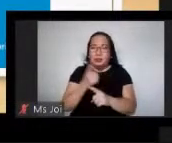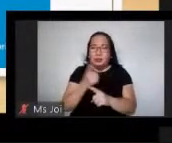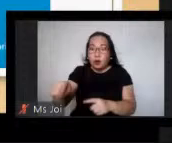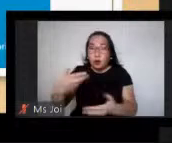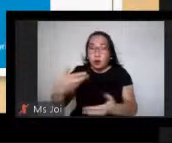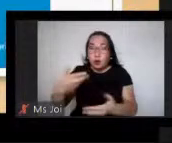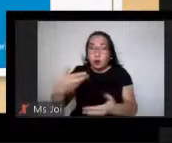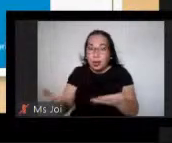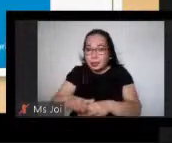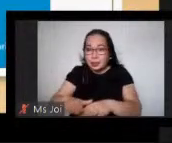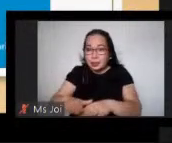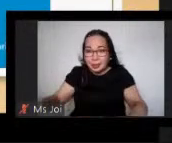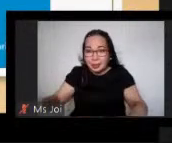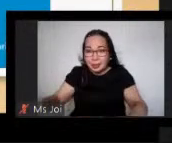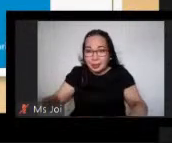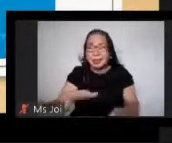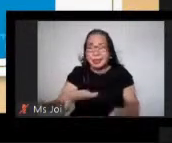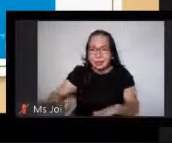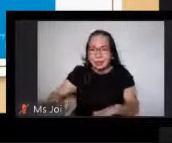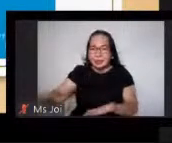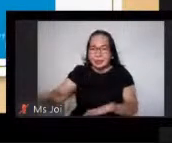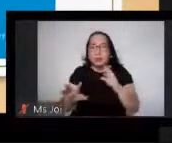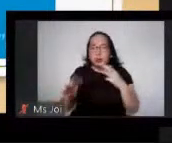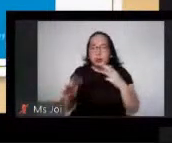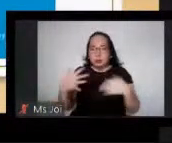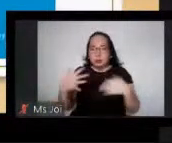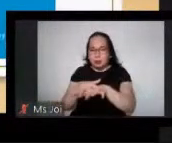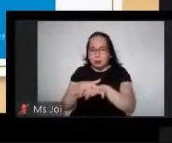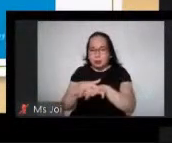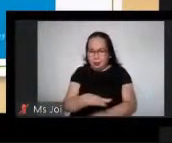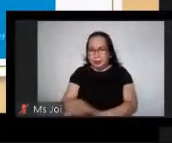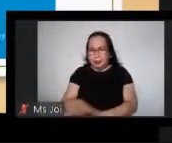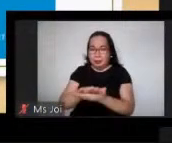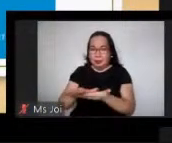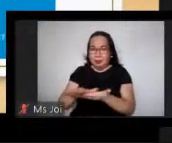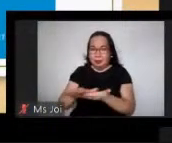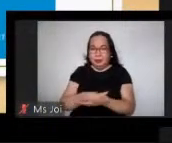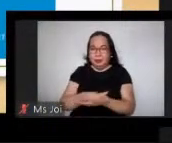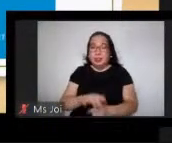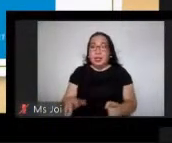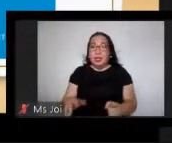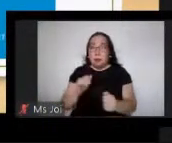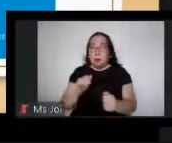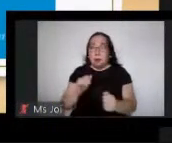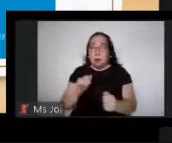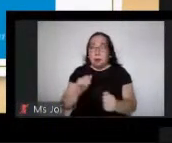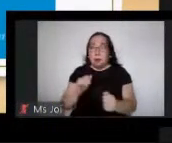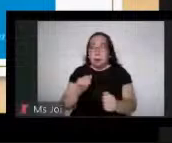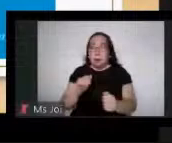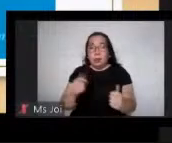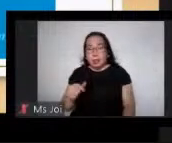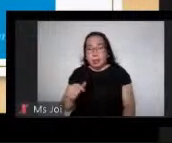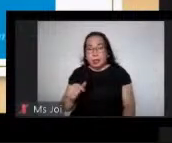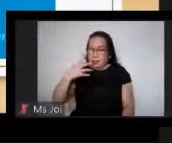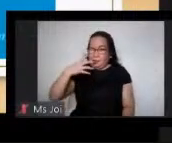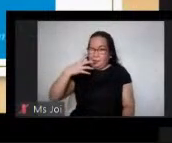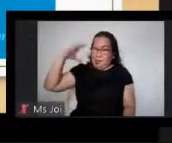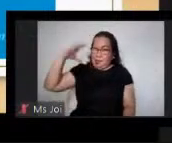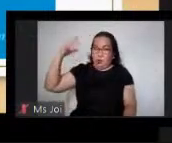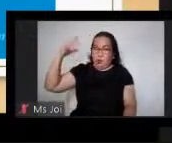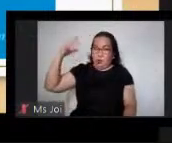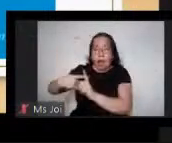need to clean them. Now, hindi rin po temperatures will cure you